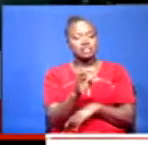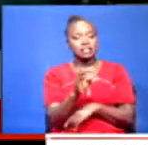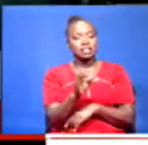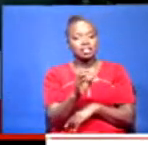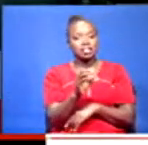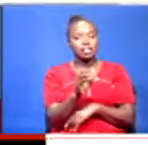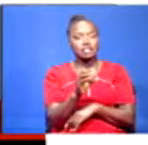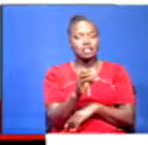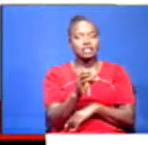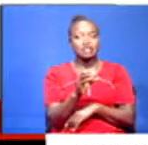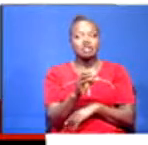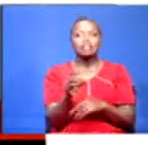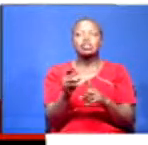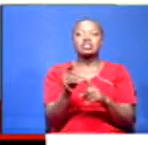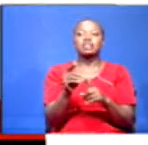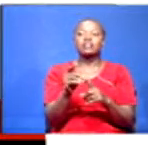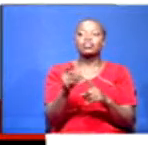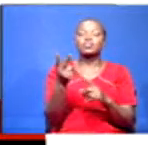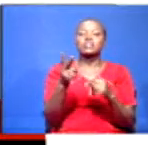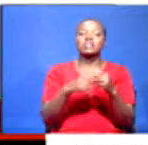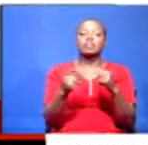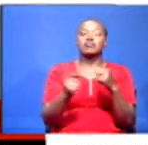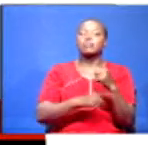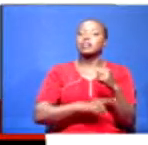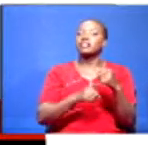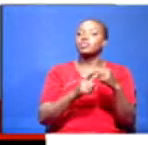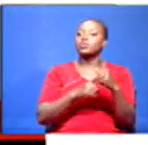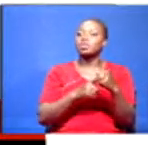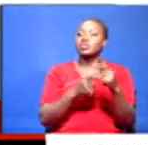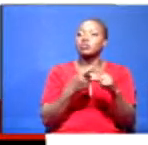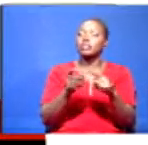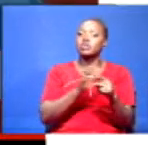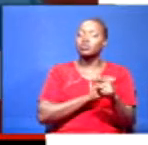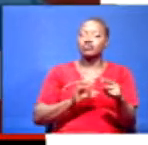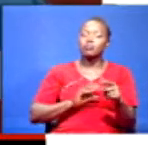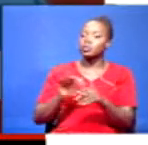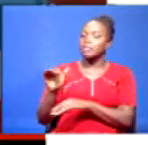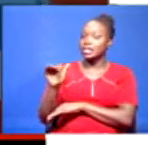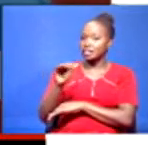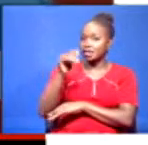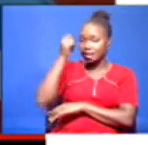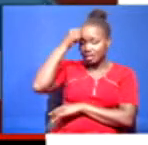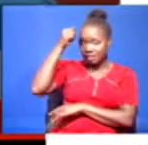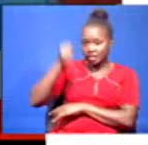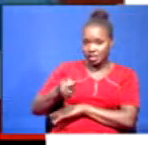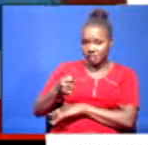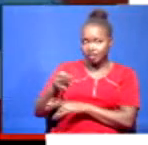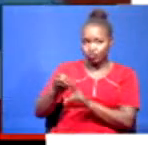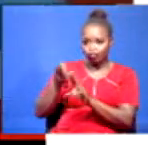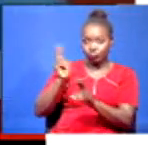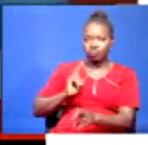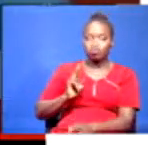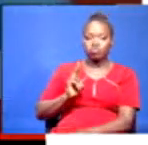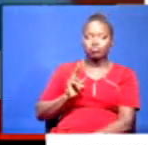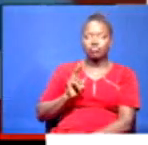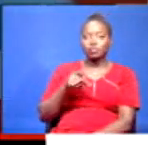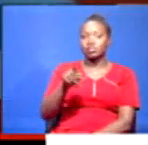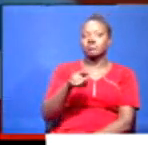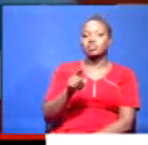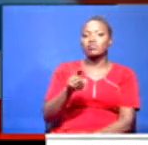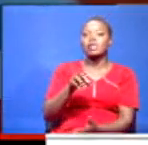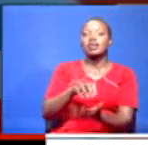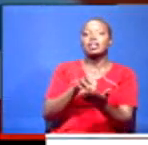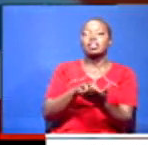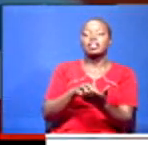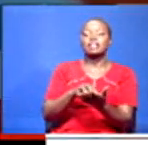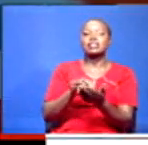was set for hearing on the 27th of June, but the commission asked the judge to recuse himself. The case was hence referred